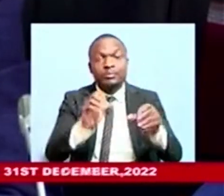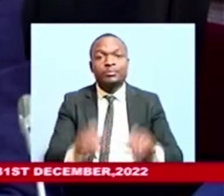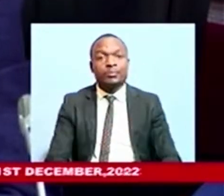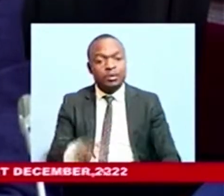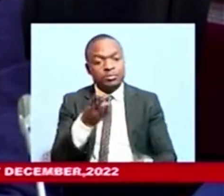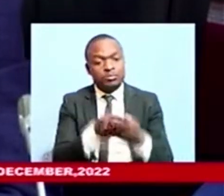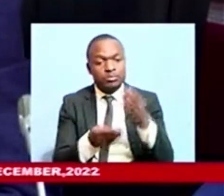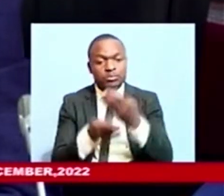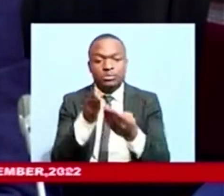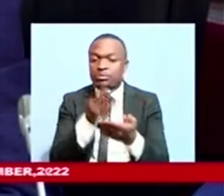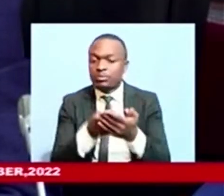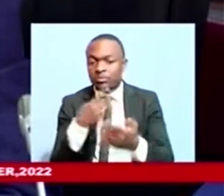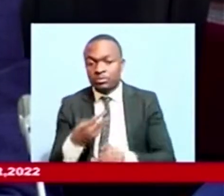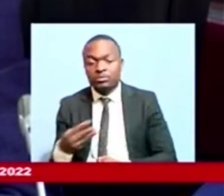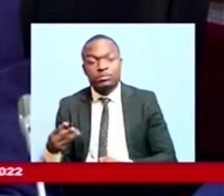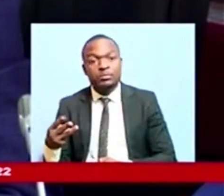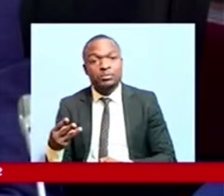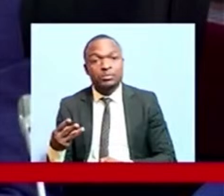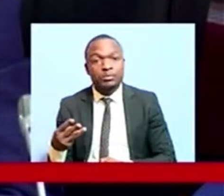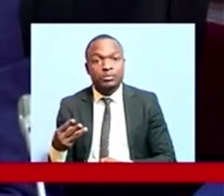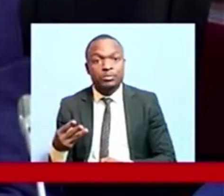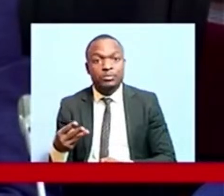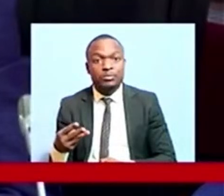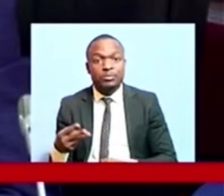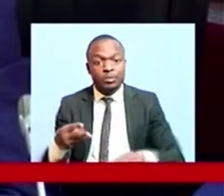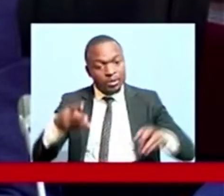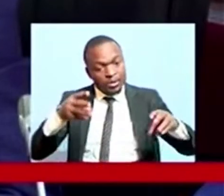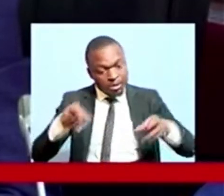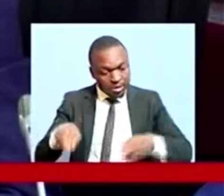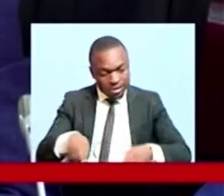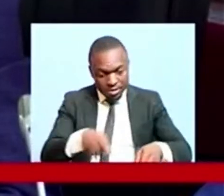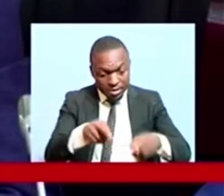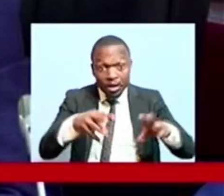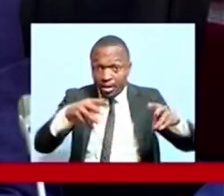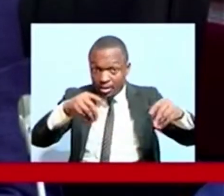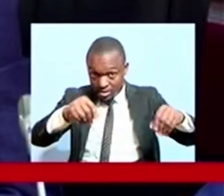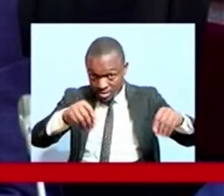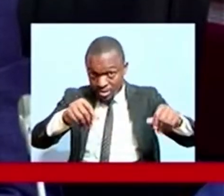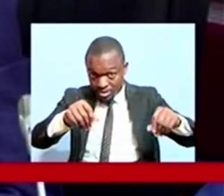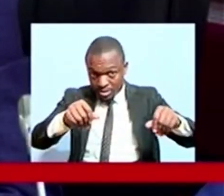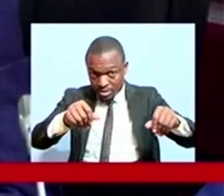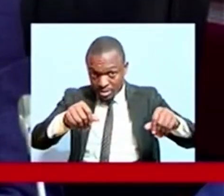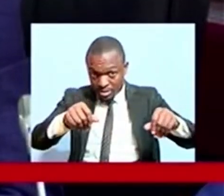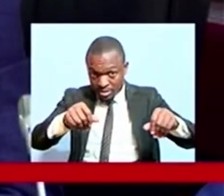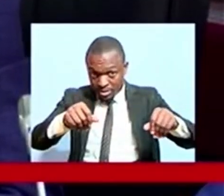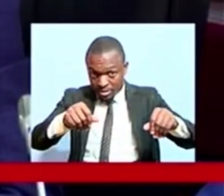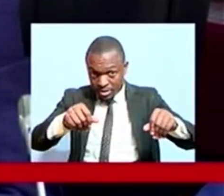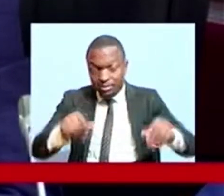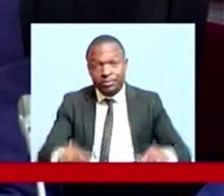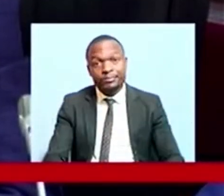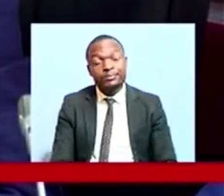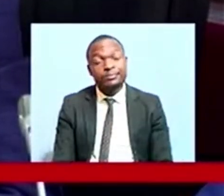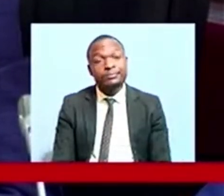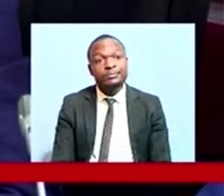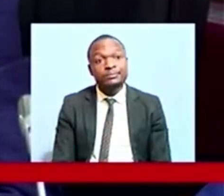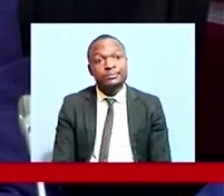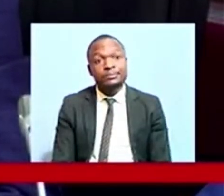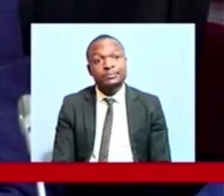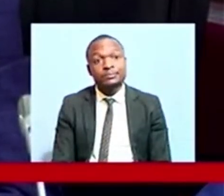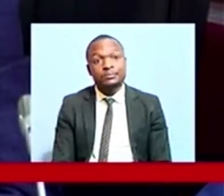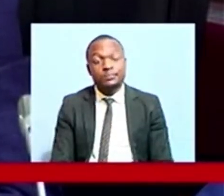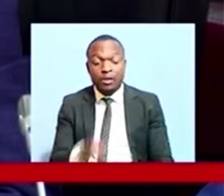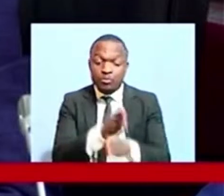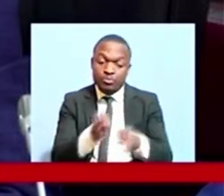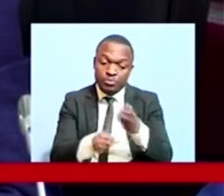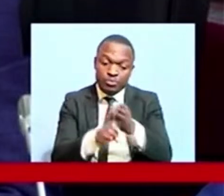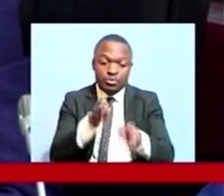contribute upfront materials like river sand. You know, when it is just at excavation stage, river sand and